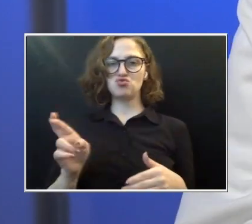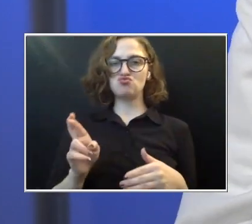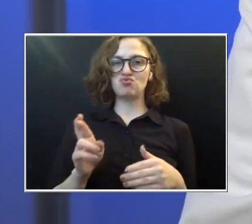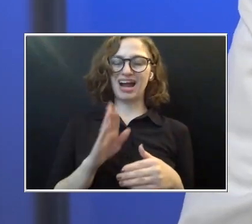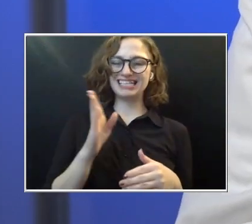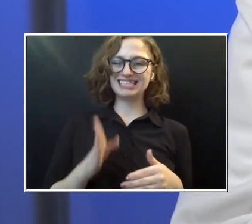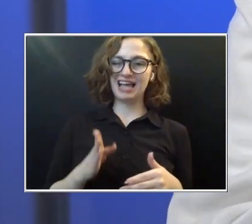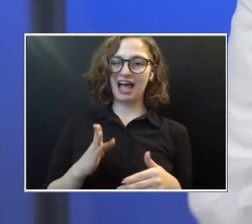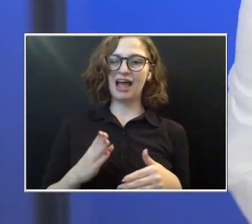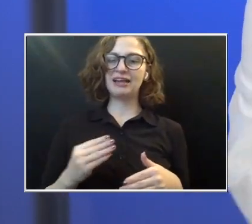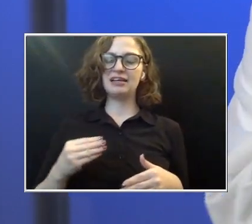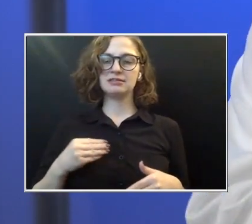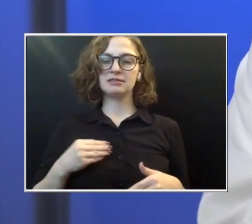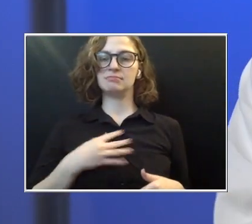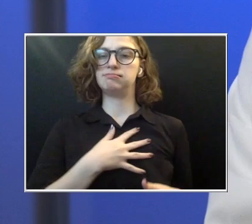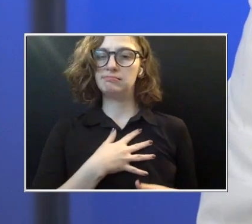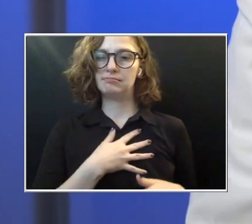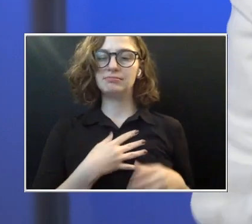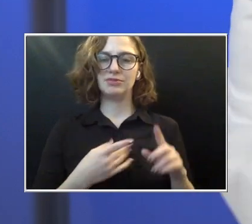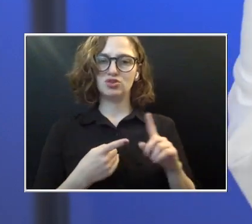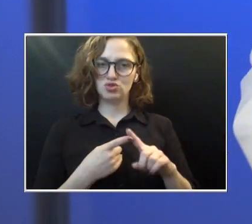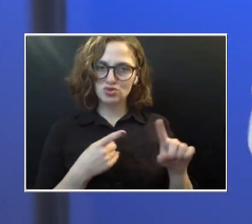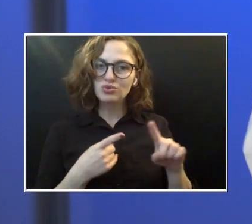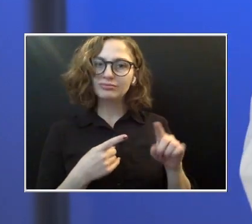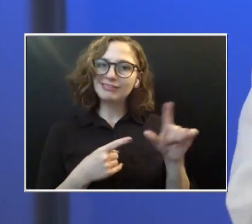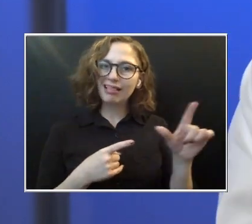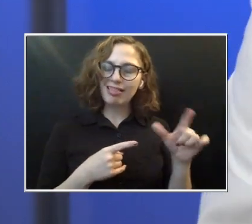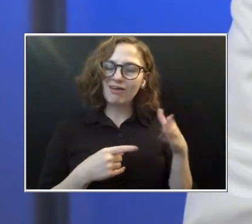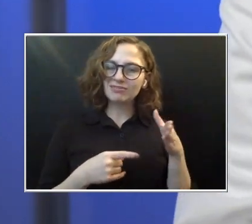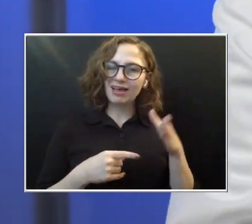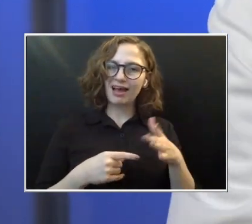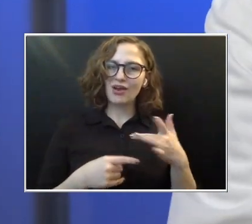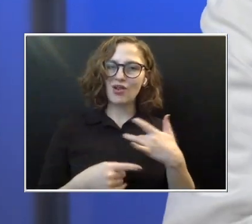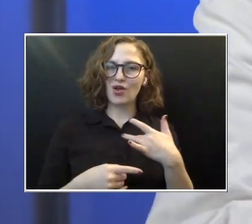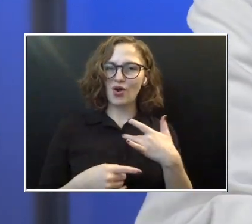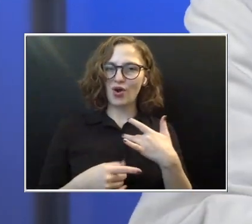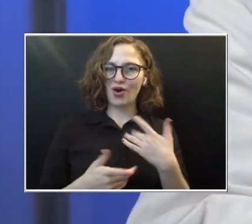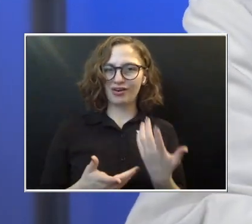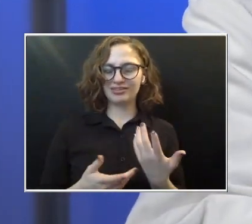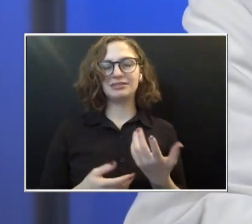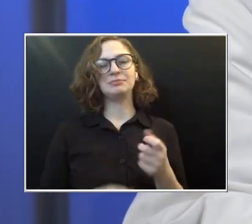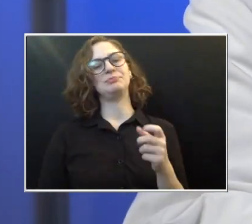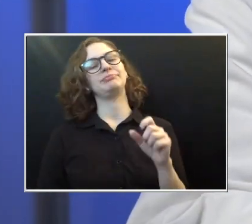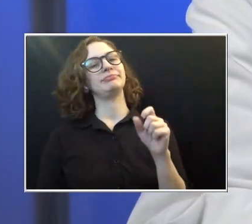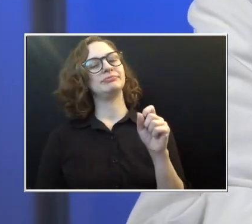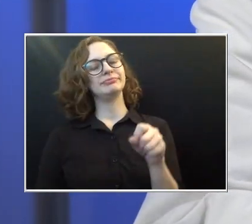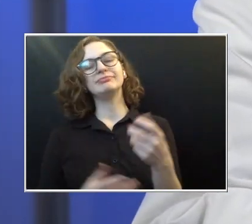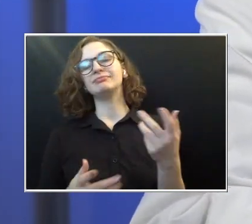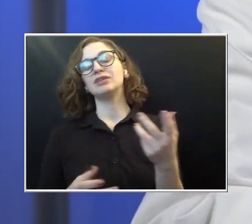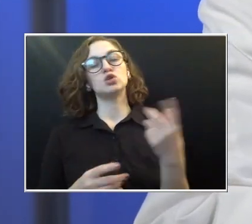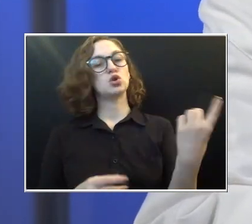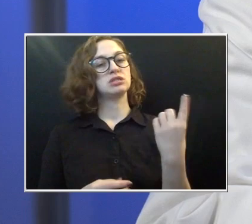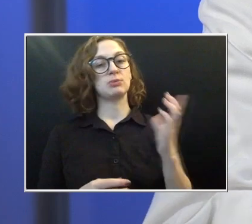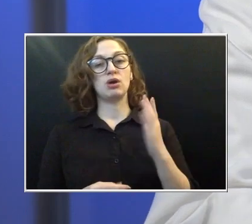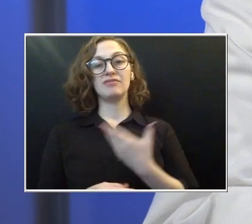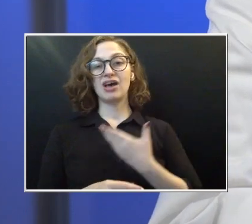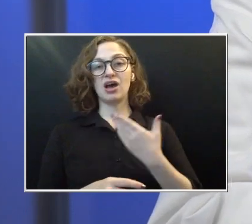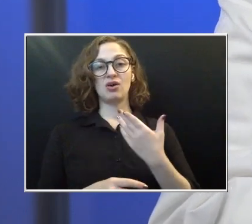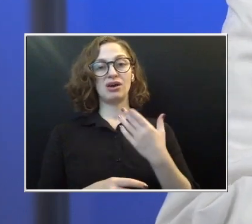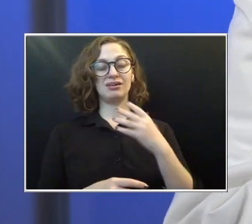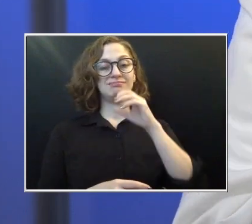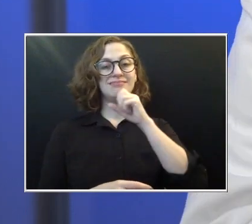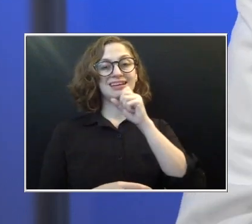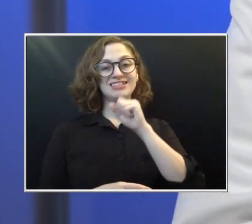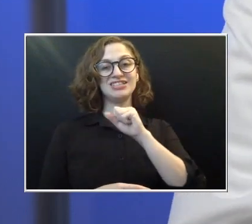for someone our average ages, whatever that might be, that top number is probably